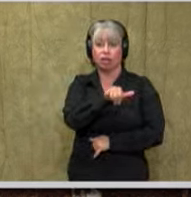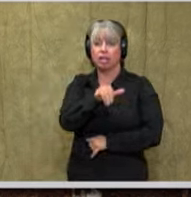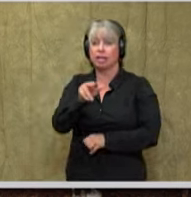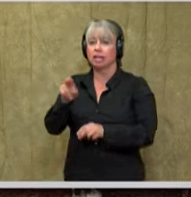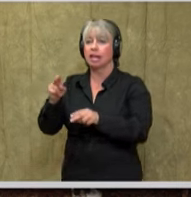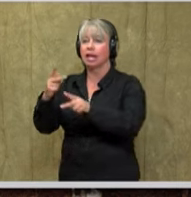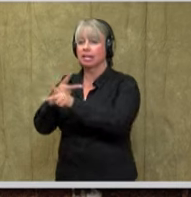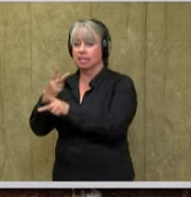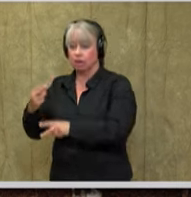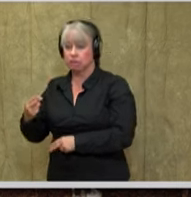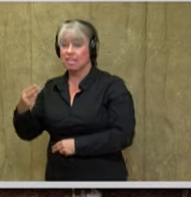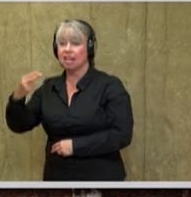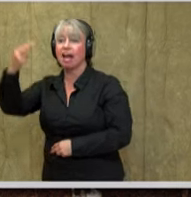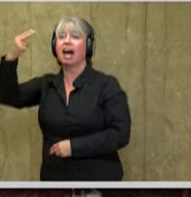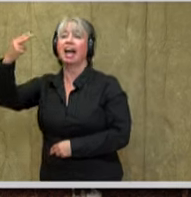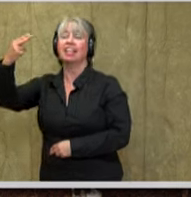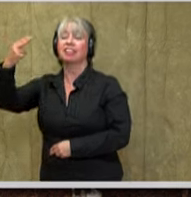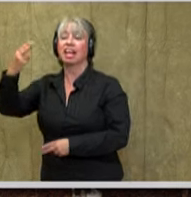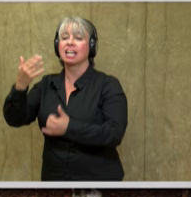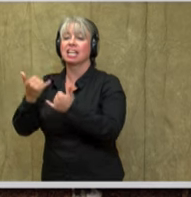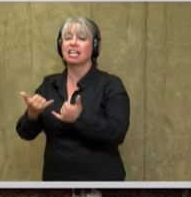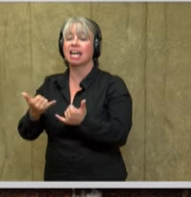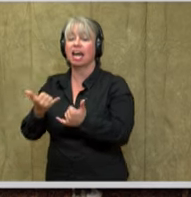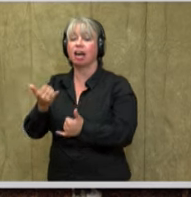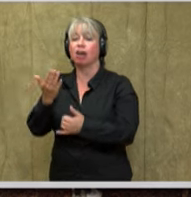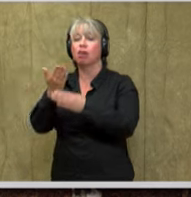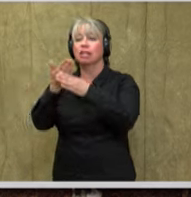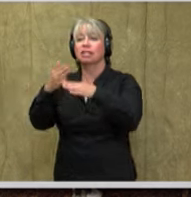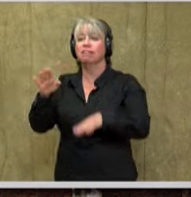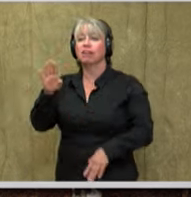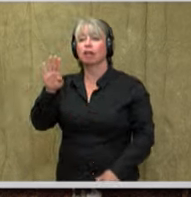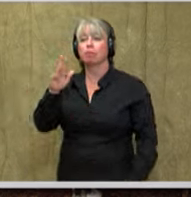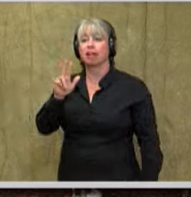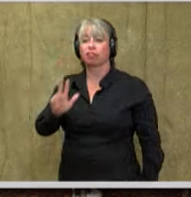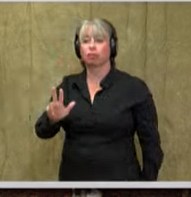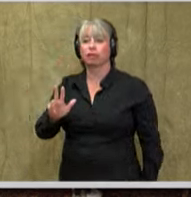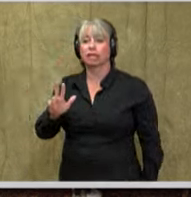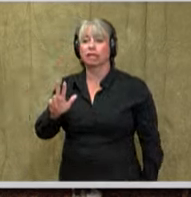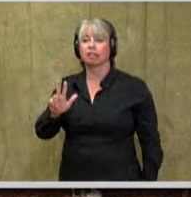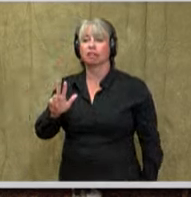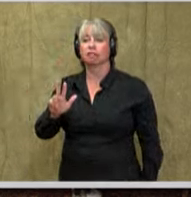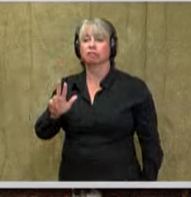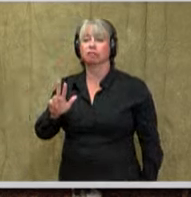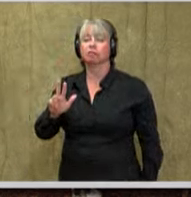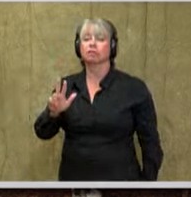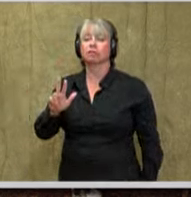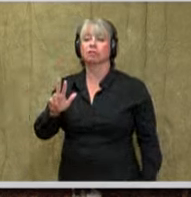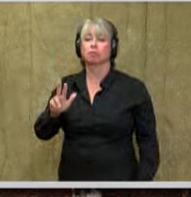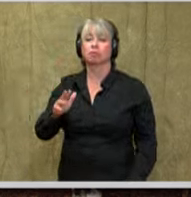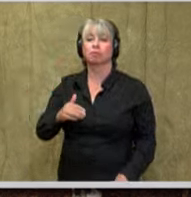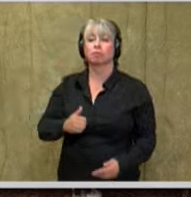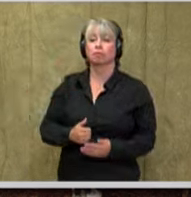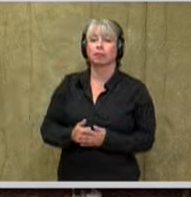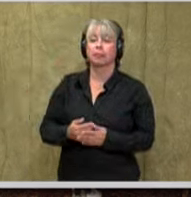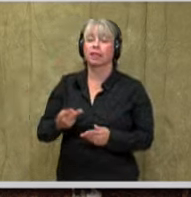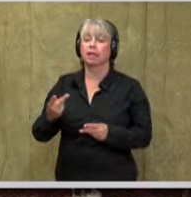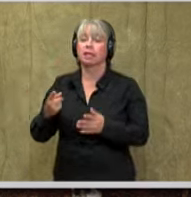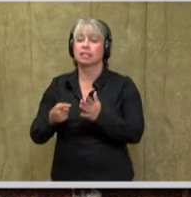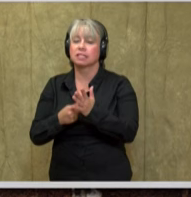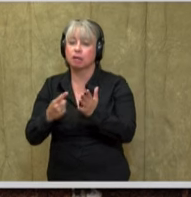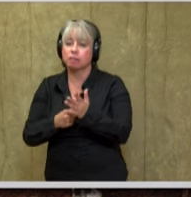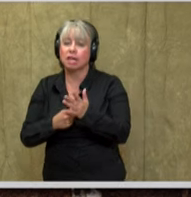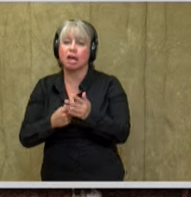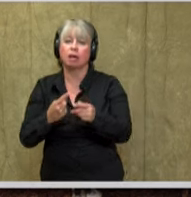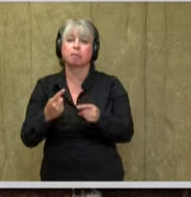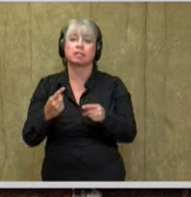the height, but now we're going to divide by 3. In some formulas, you'll see that they multiply by 1/3, but we